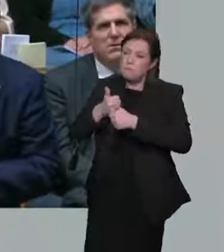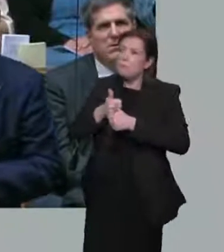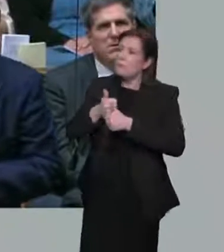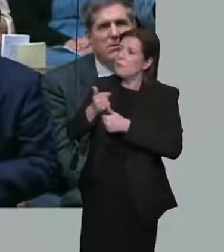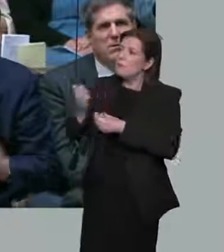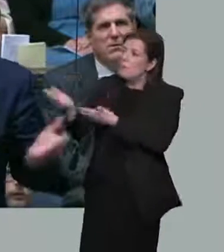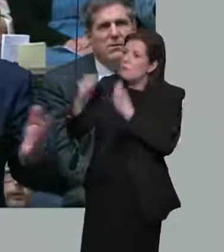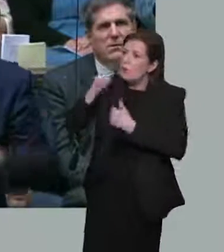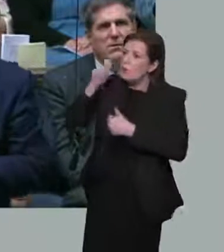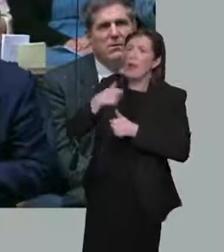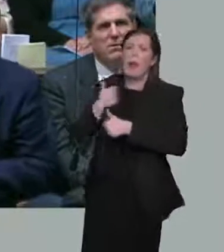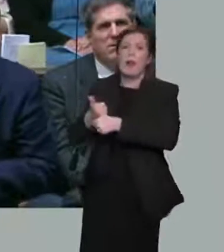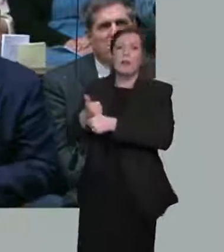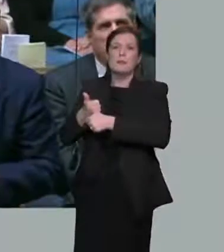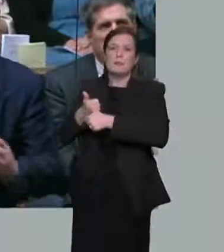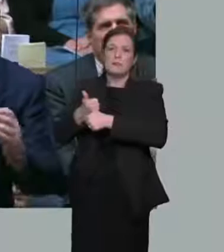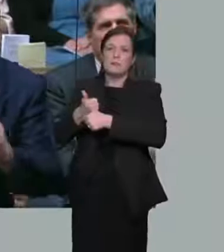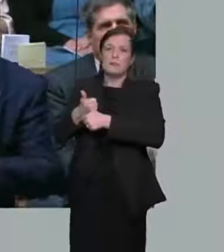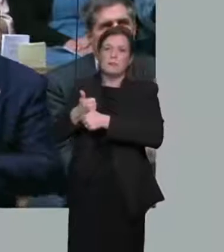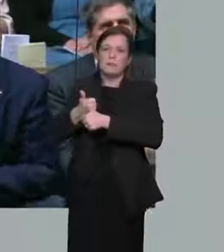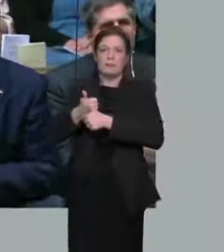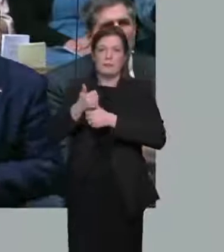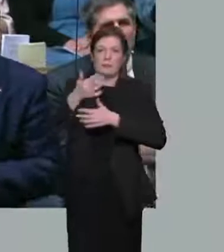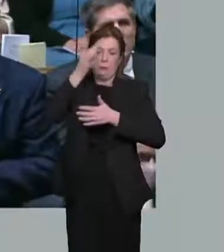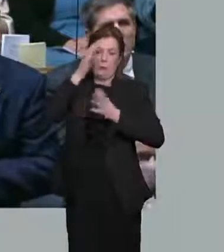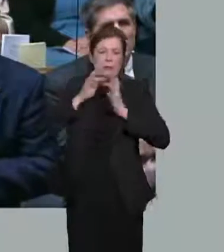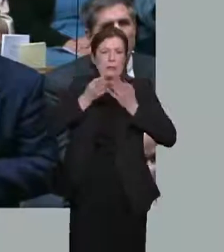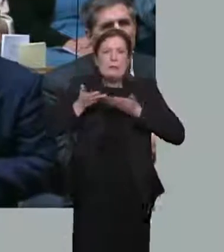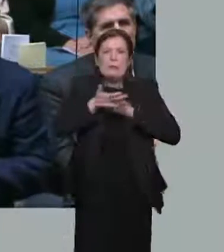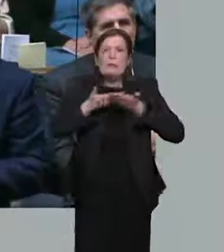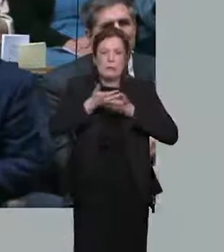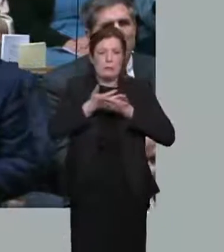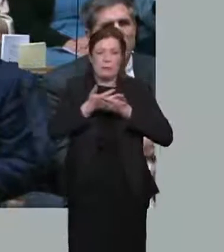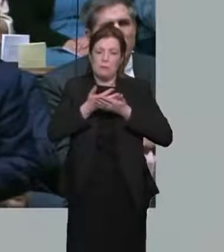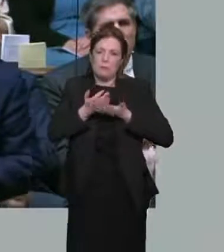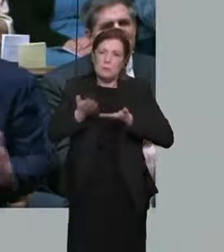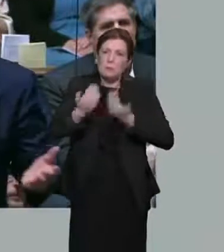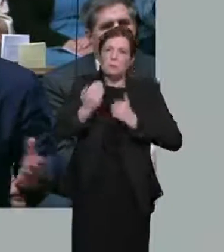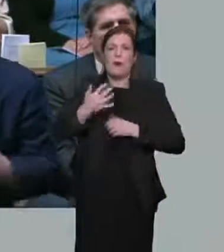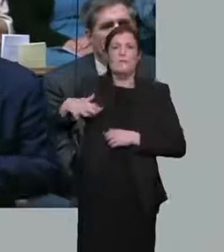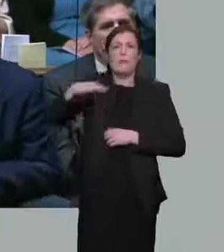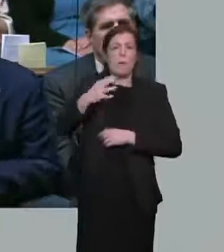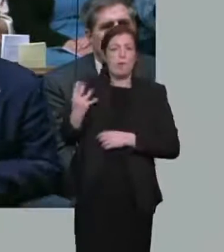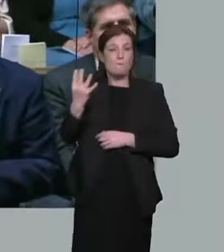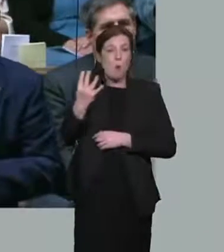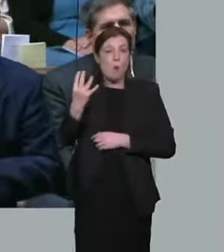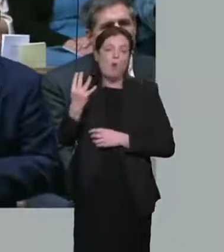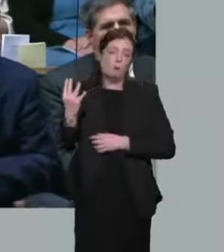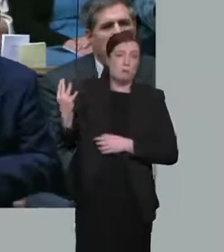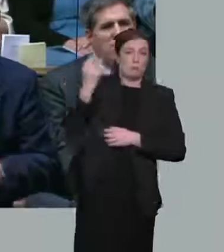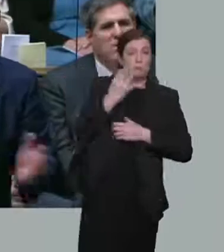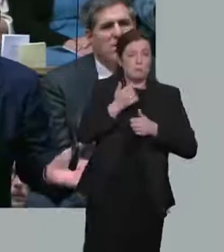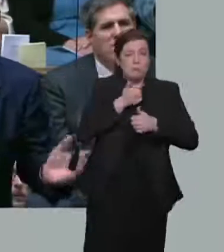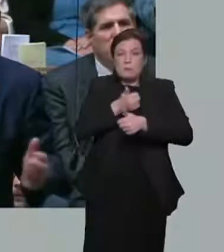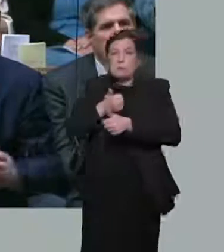Ukraine. The Baldock and District Action Committee are about to welcome 4 families to our community. And doesn't